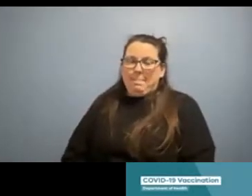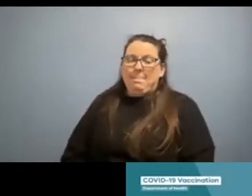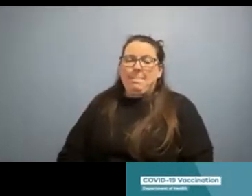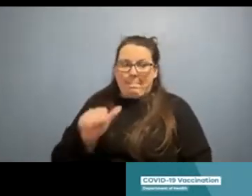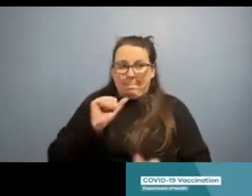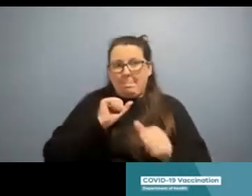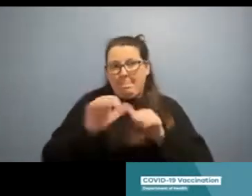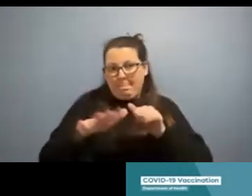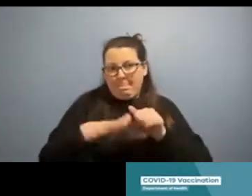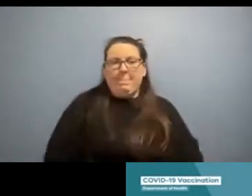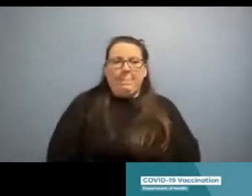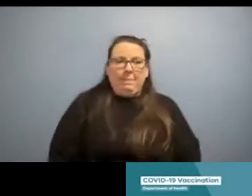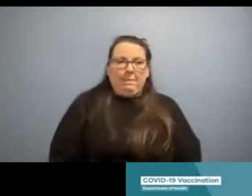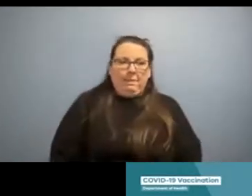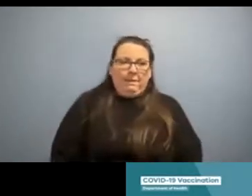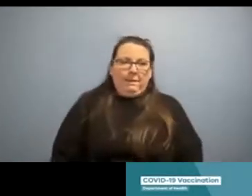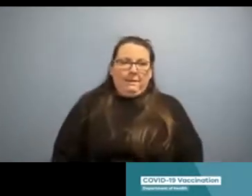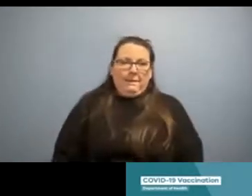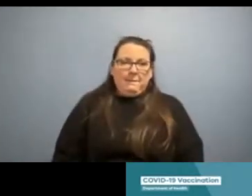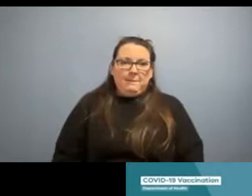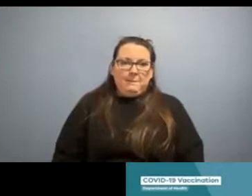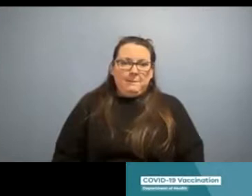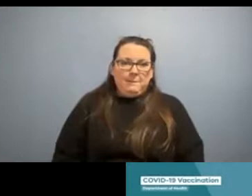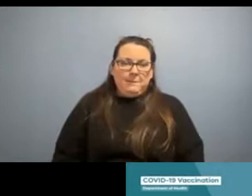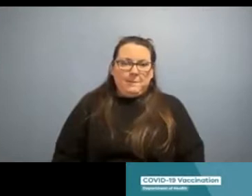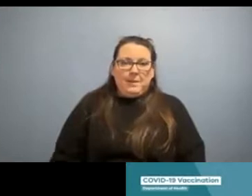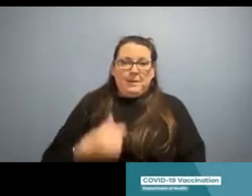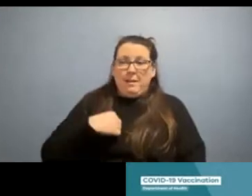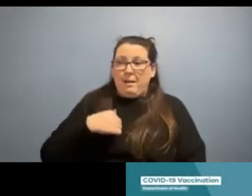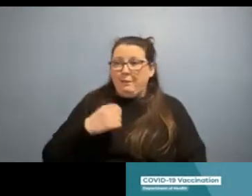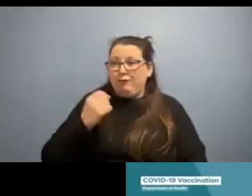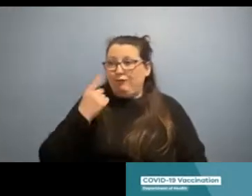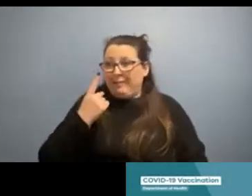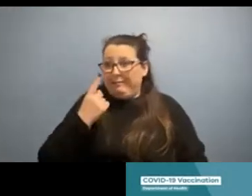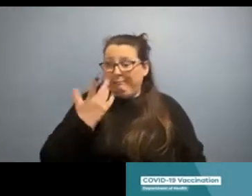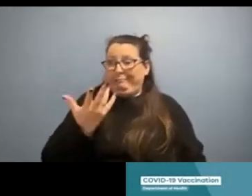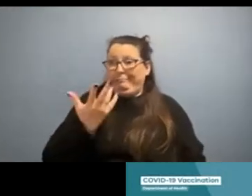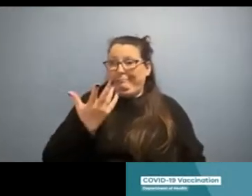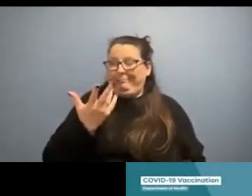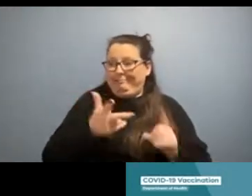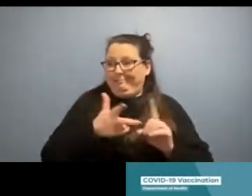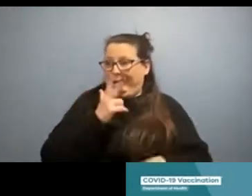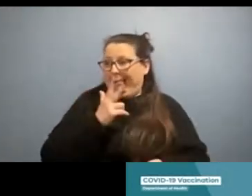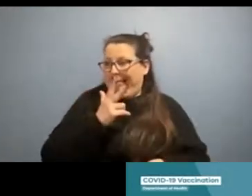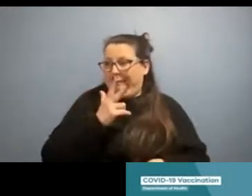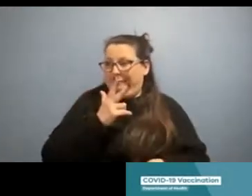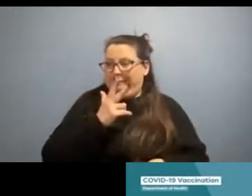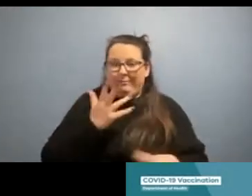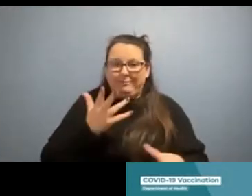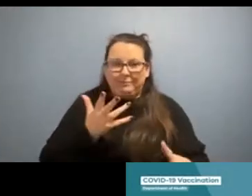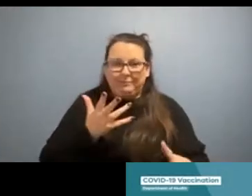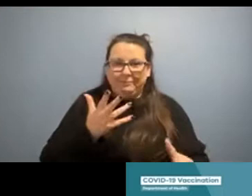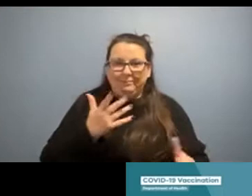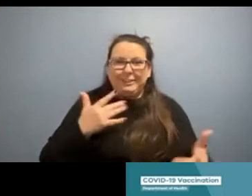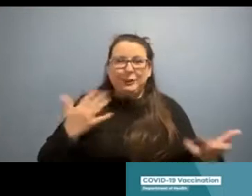Fantastic. Now, I have just realised it's 1 minute to 8, and I did promise that we'd finish on time. So